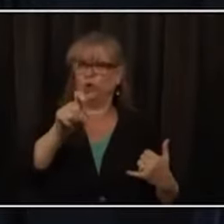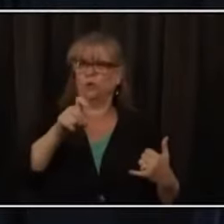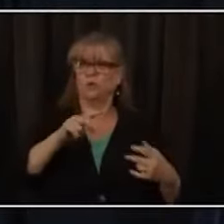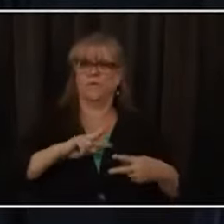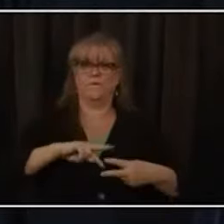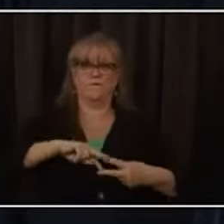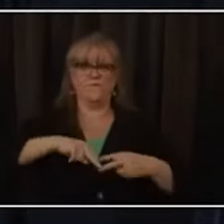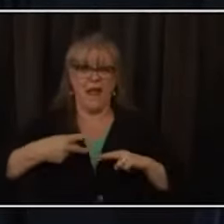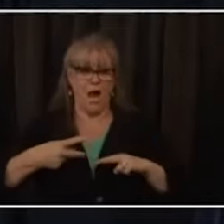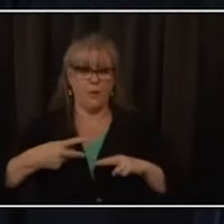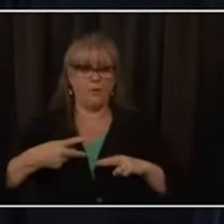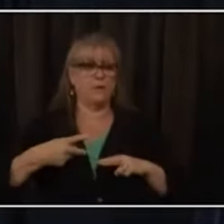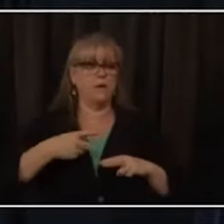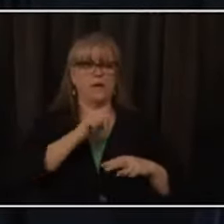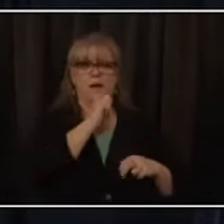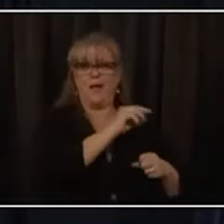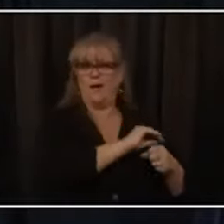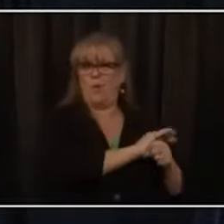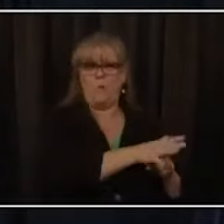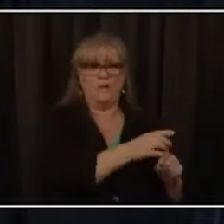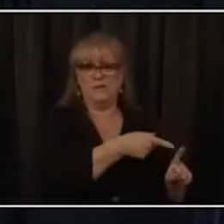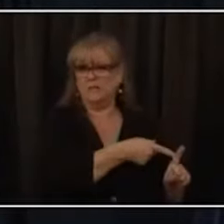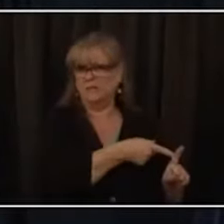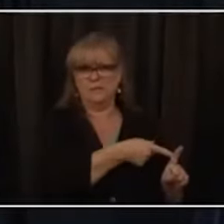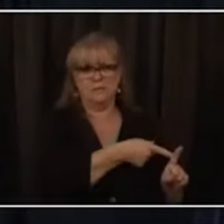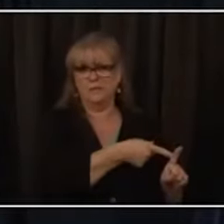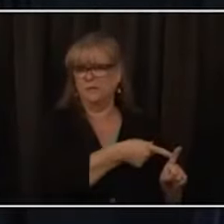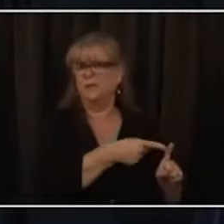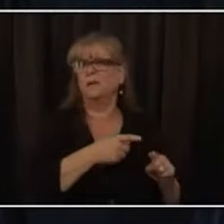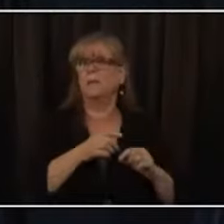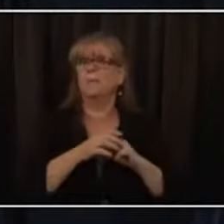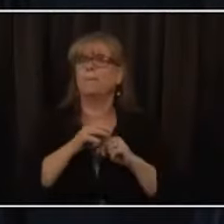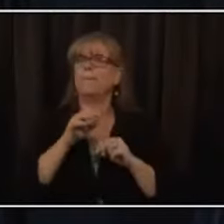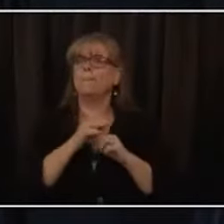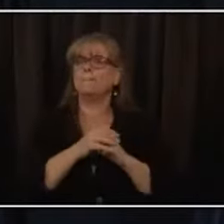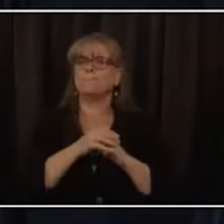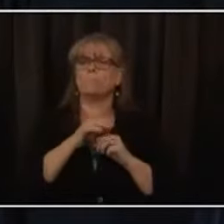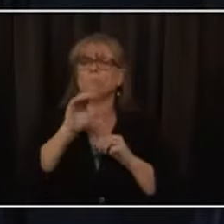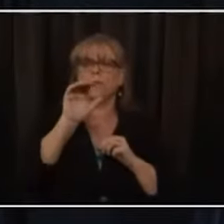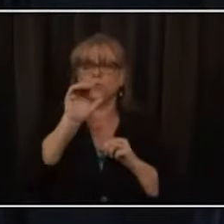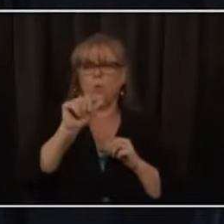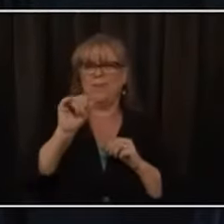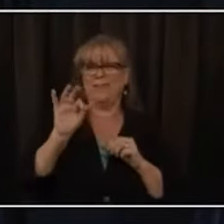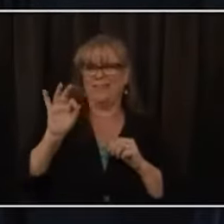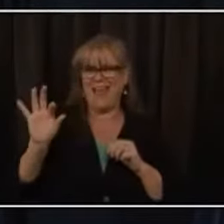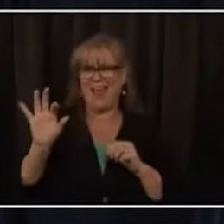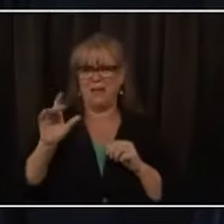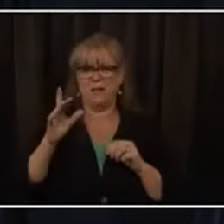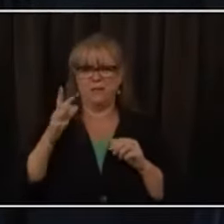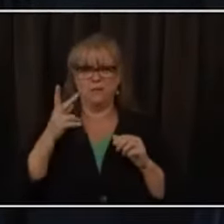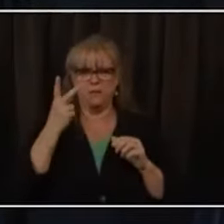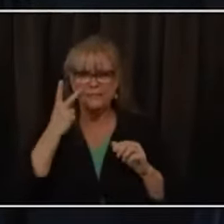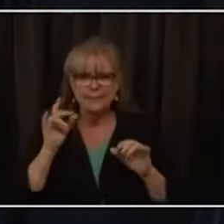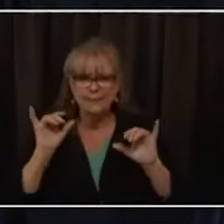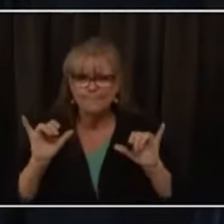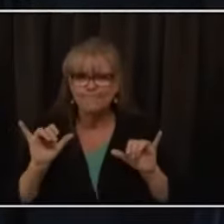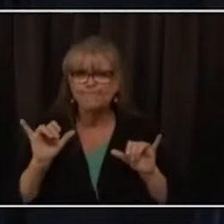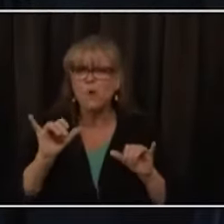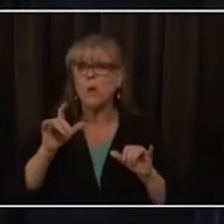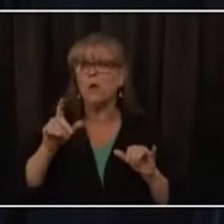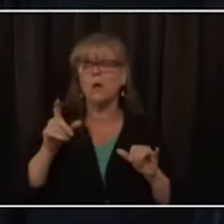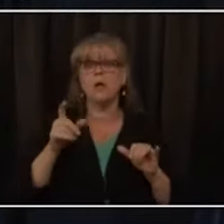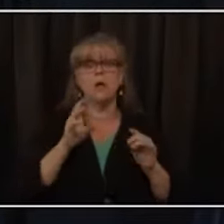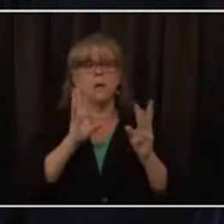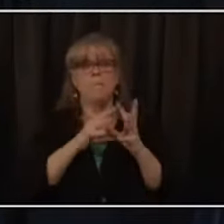model of a mathematical kind of real-time evolutionary model. The more prevalent strains, the more contagious strains crowd